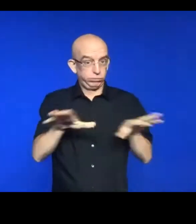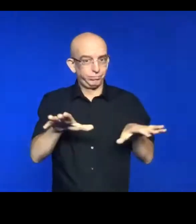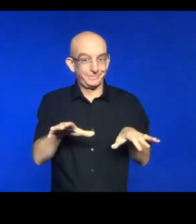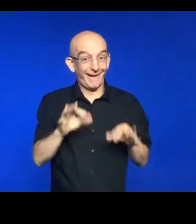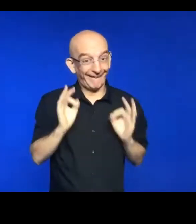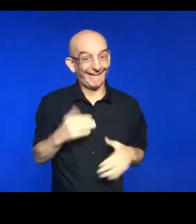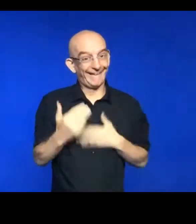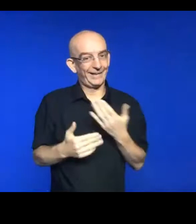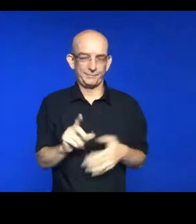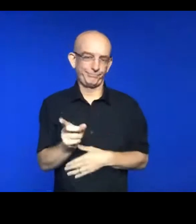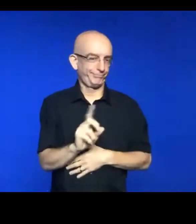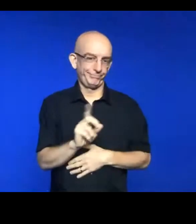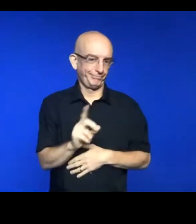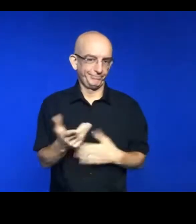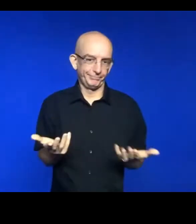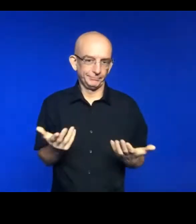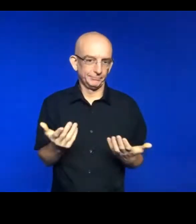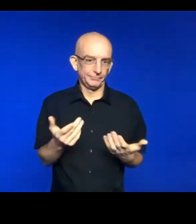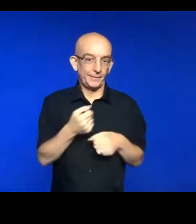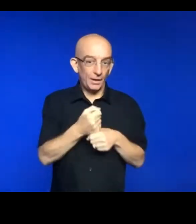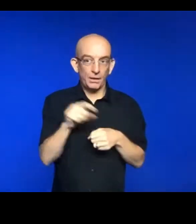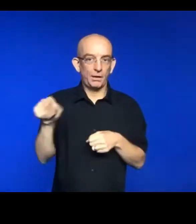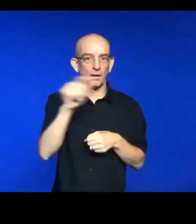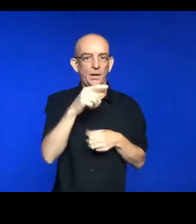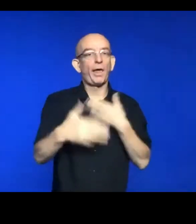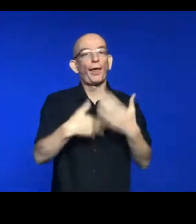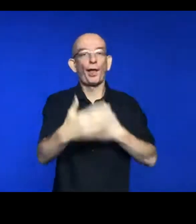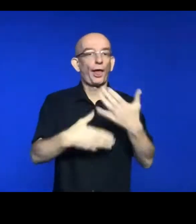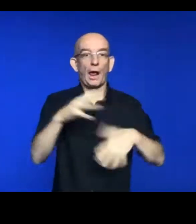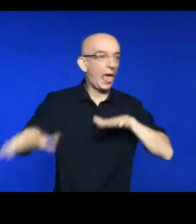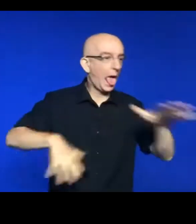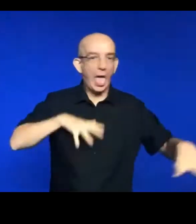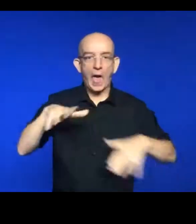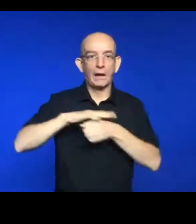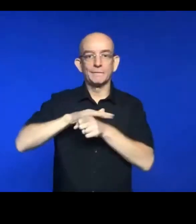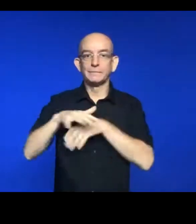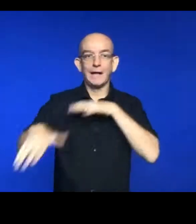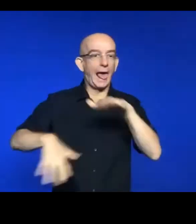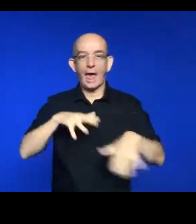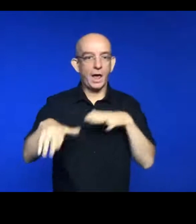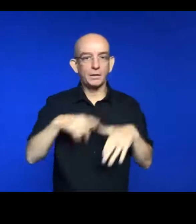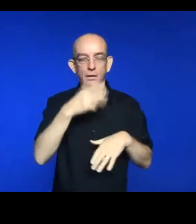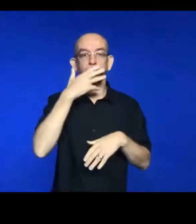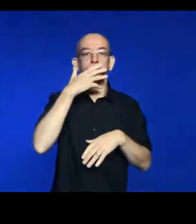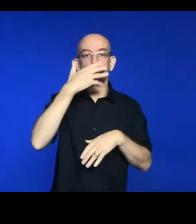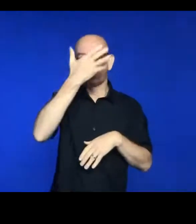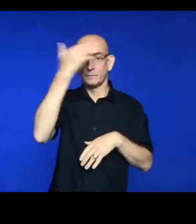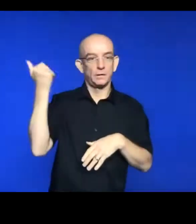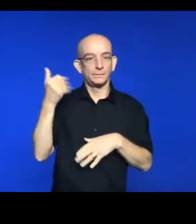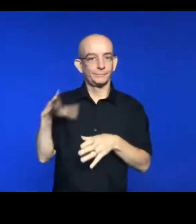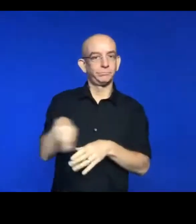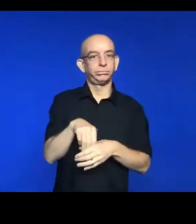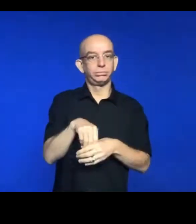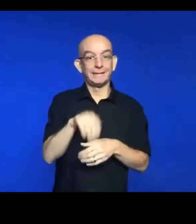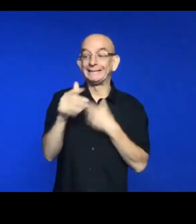some cases has been an inclusion a little bit later, but still having fundamental effects.